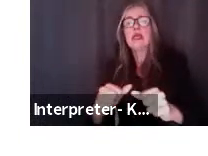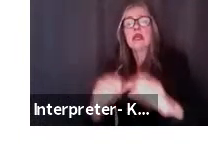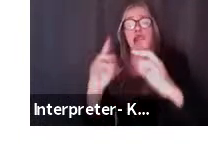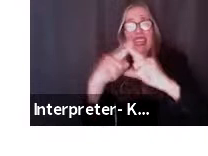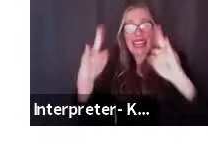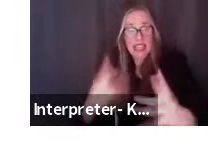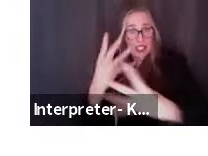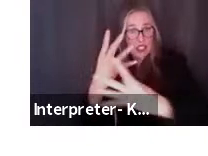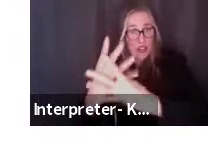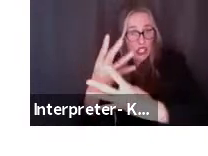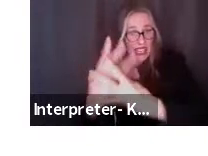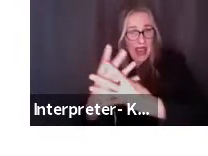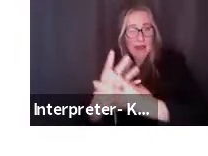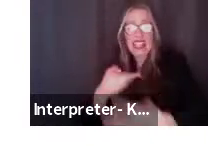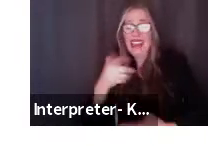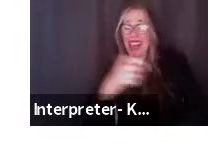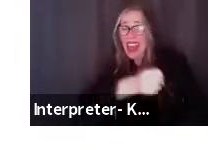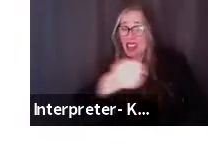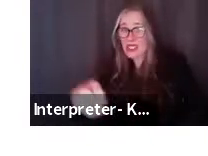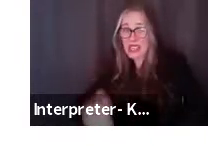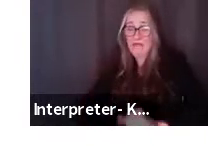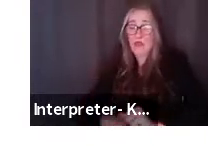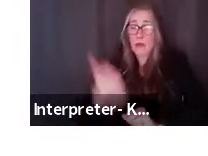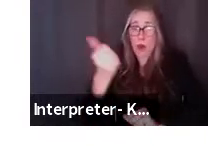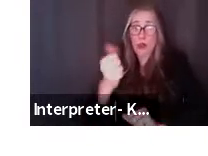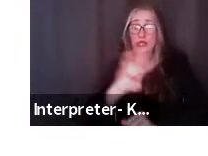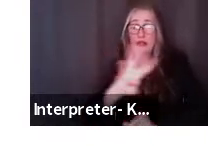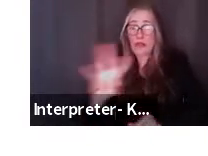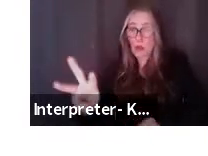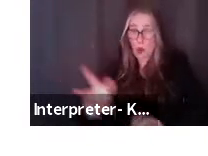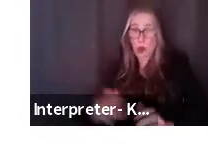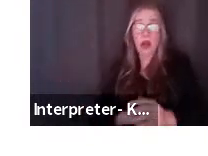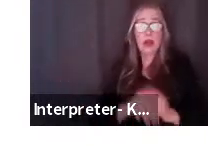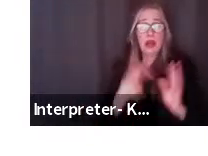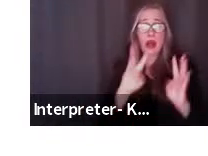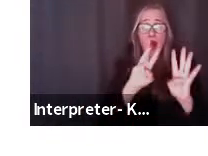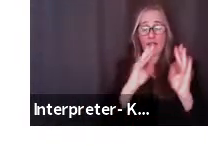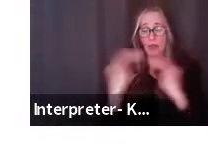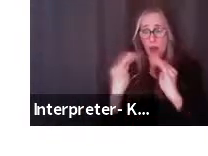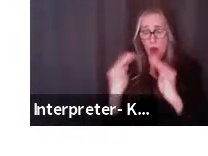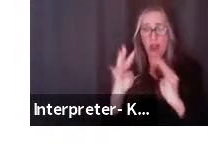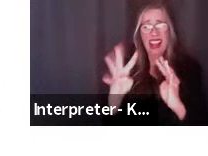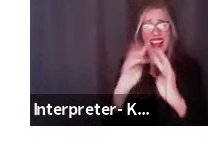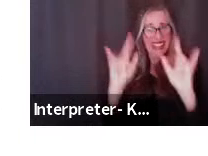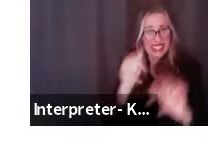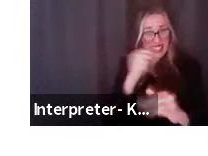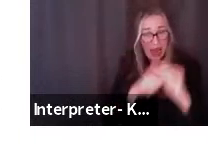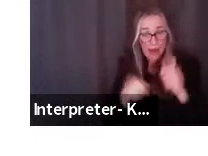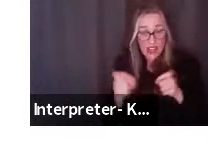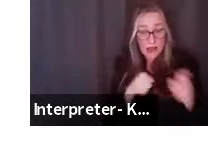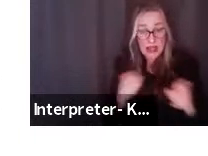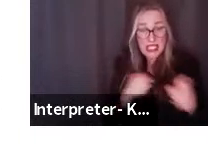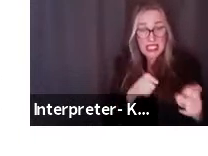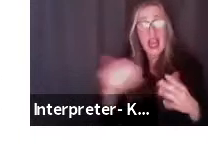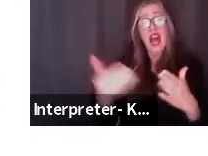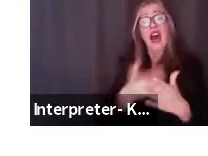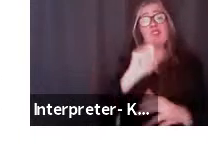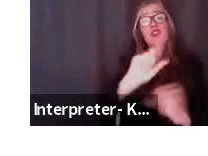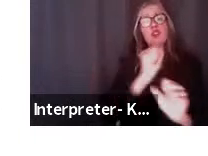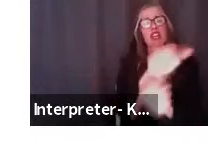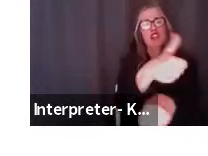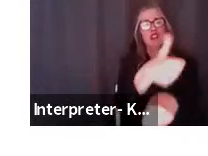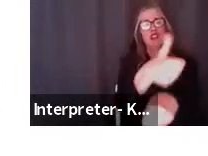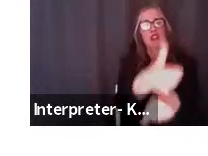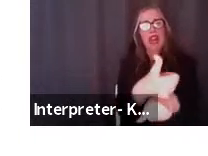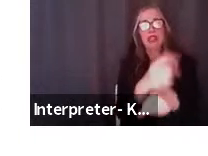war this map depicts the locations of the camp these camps under the administration of the newly created war